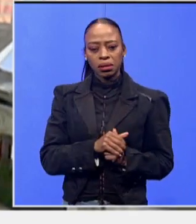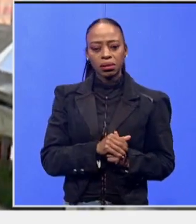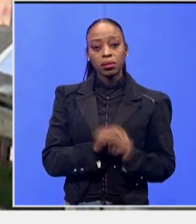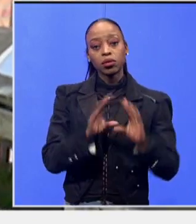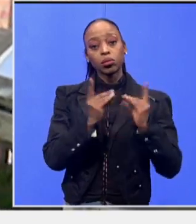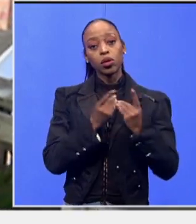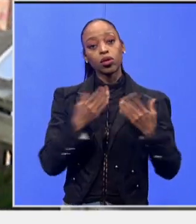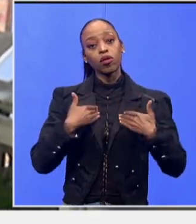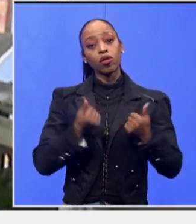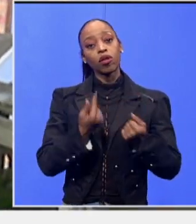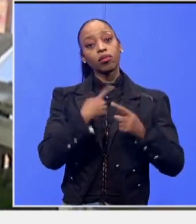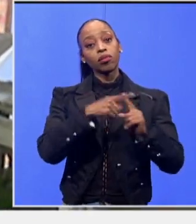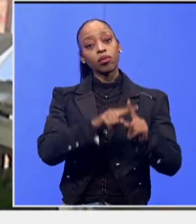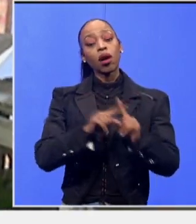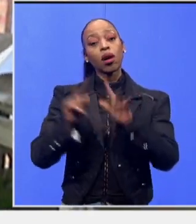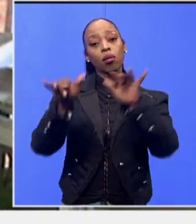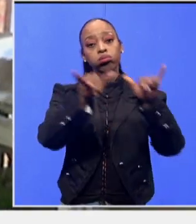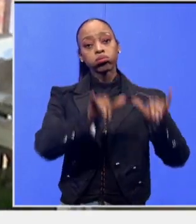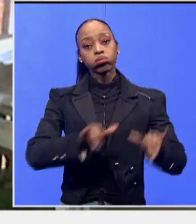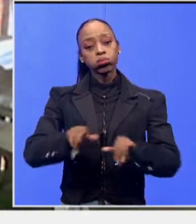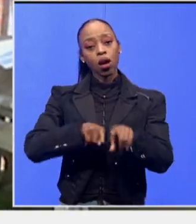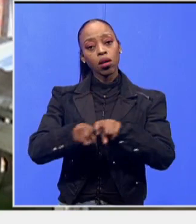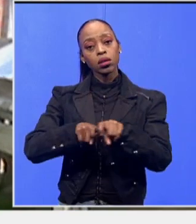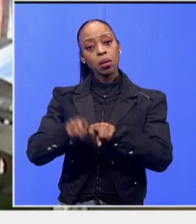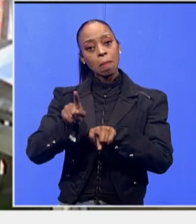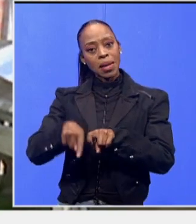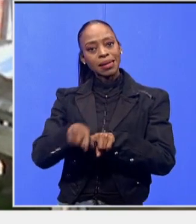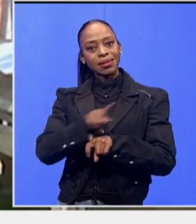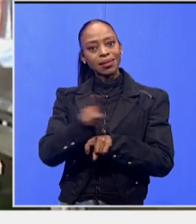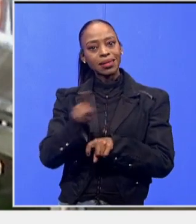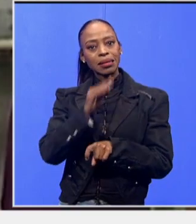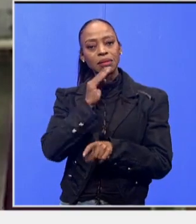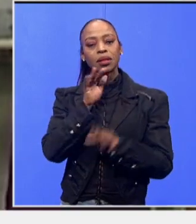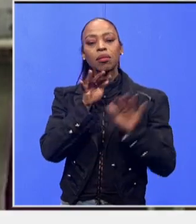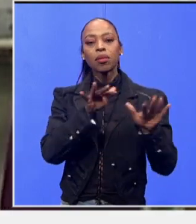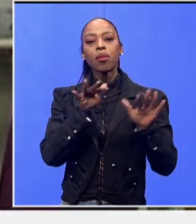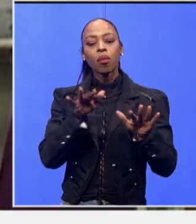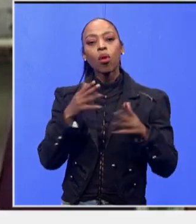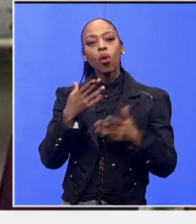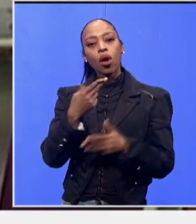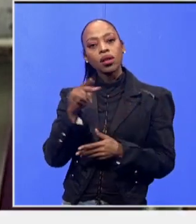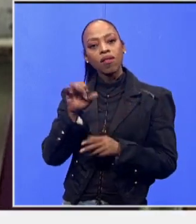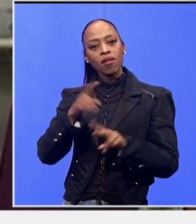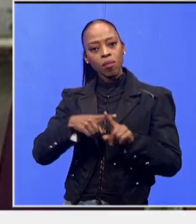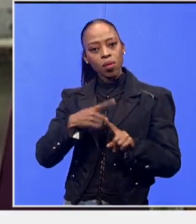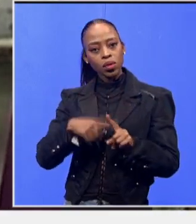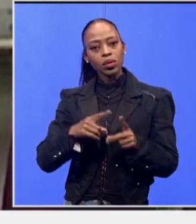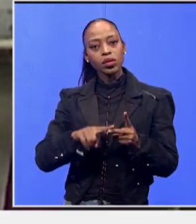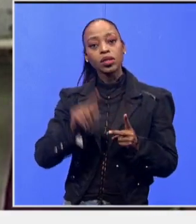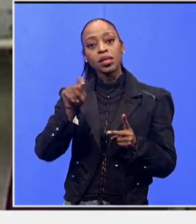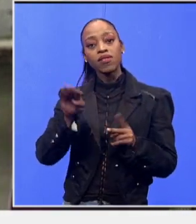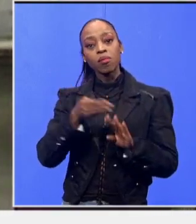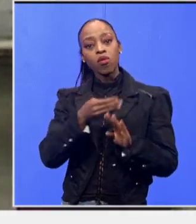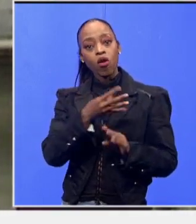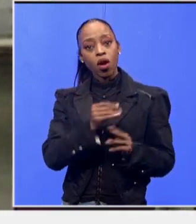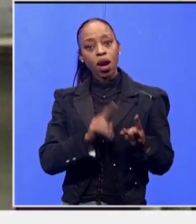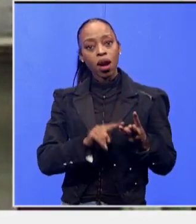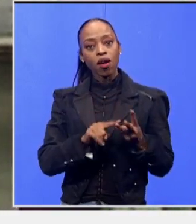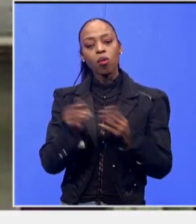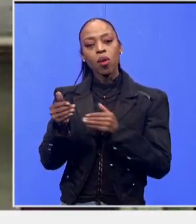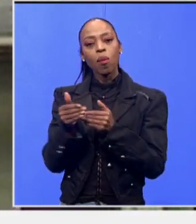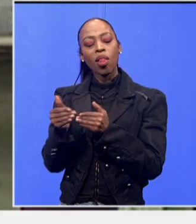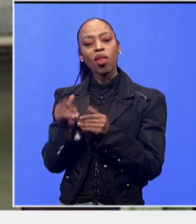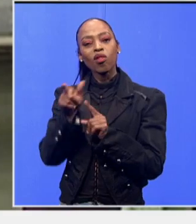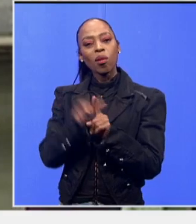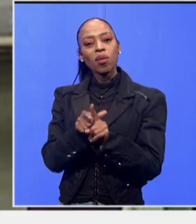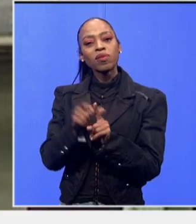Target Universal Testing Strategy, which requires testing people living with HIV, people who had TB and close contacts, is a